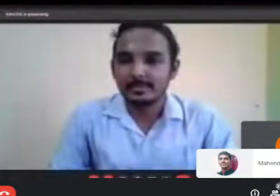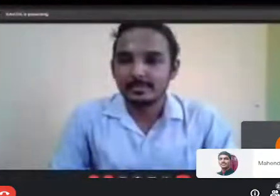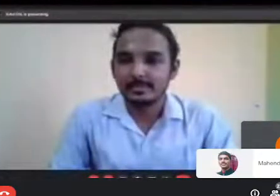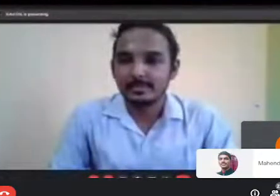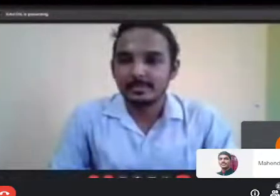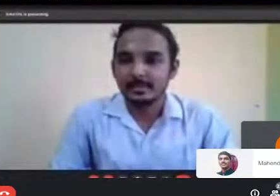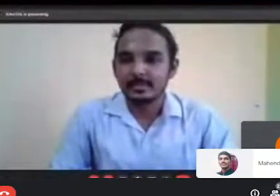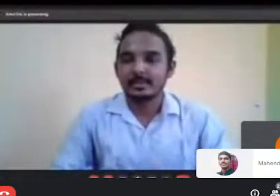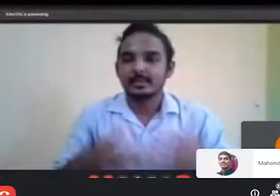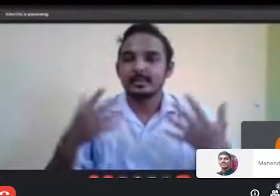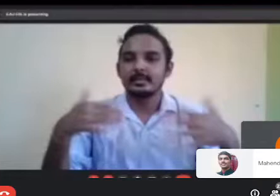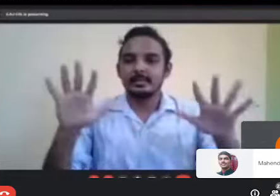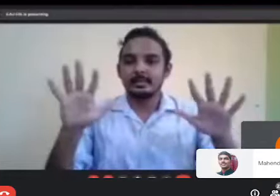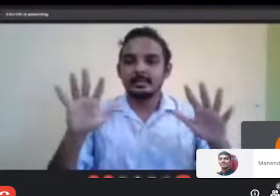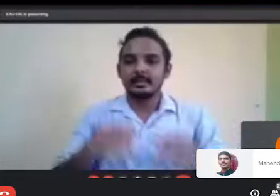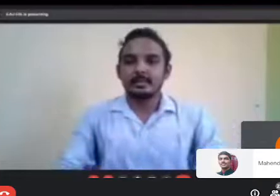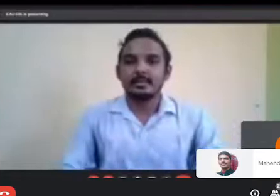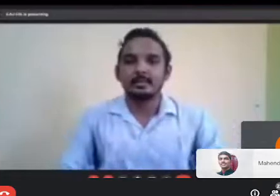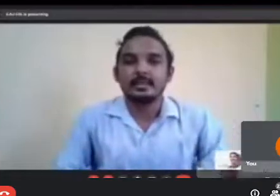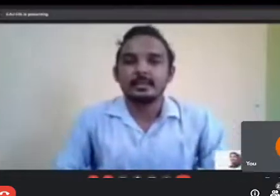from my side. Thank you.